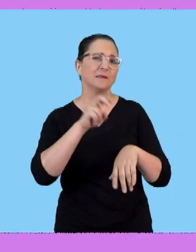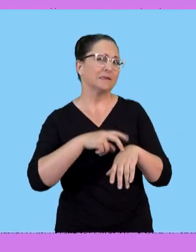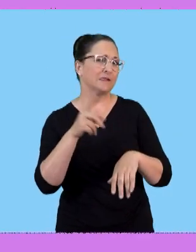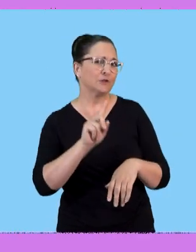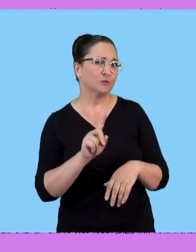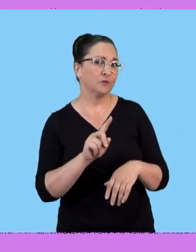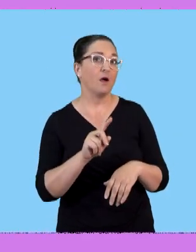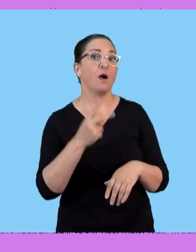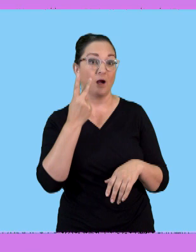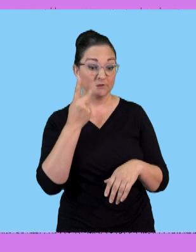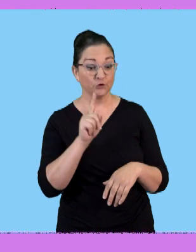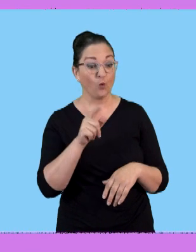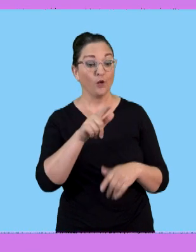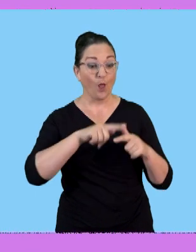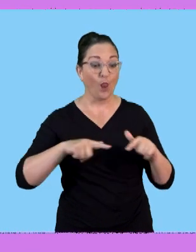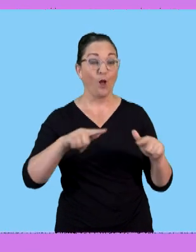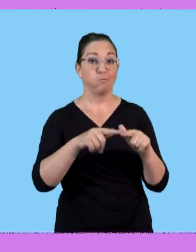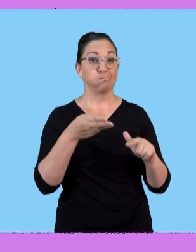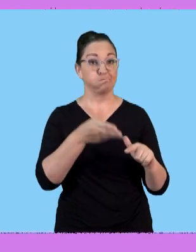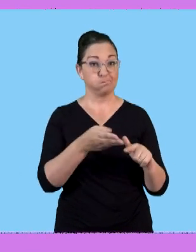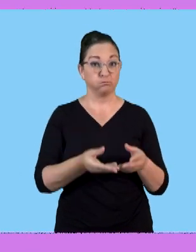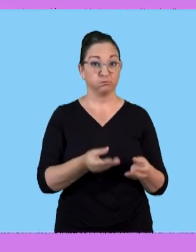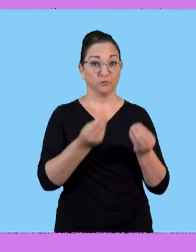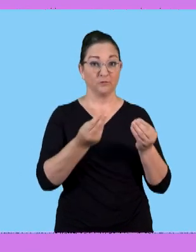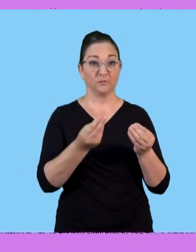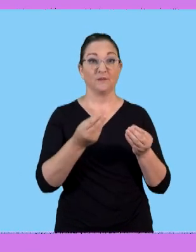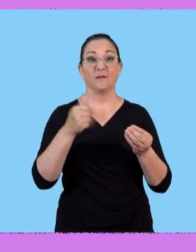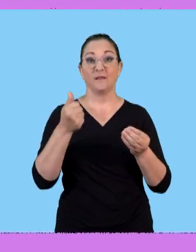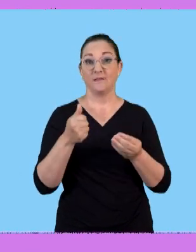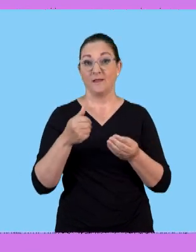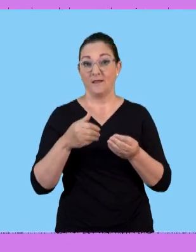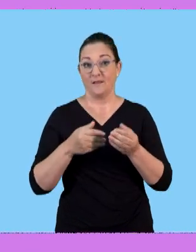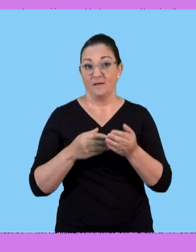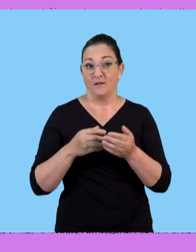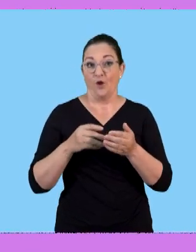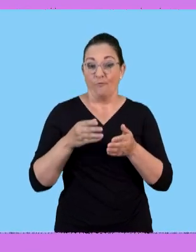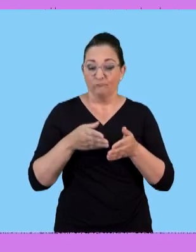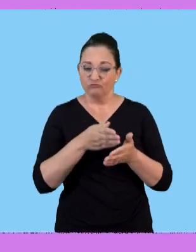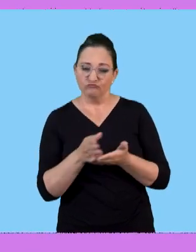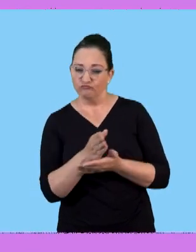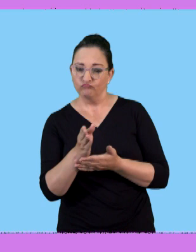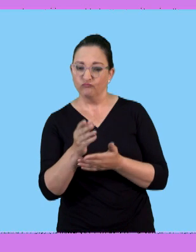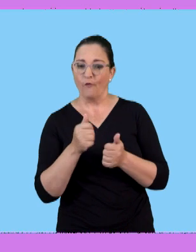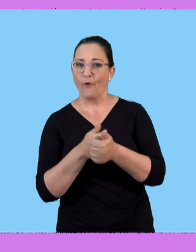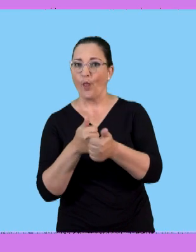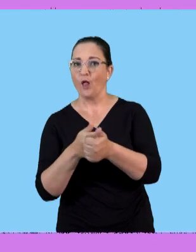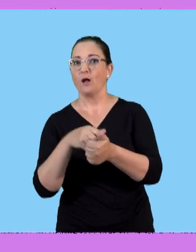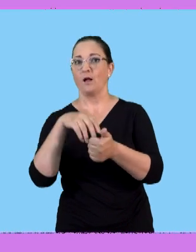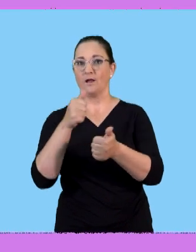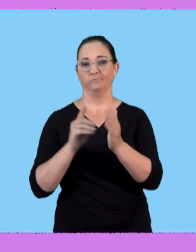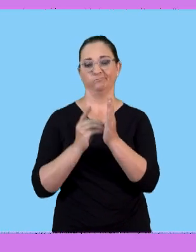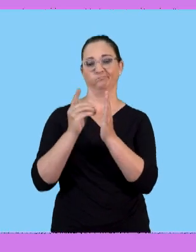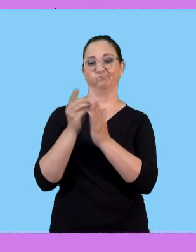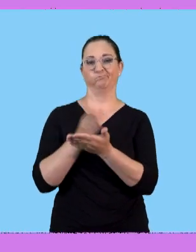able to find location, follow directions, and to develop directions for traveling between two or